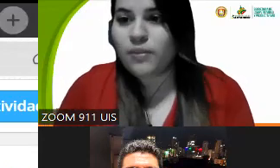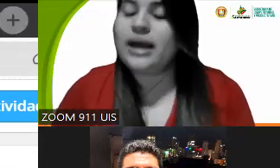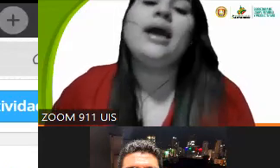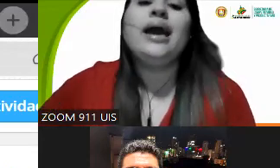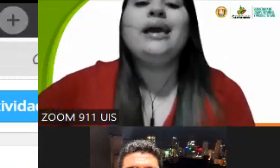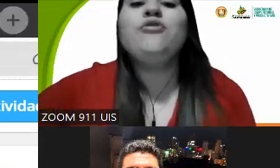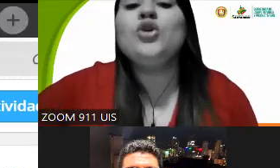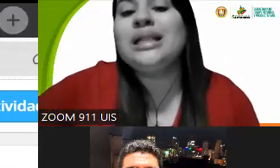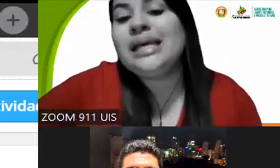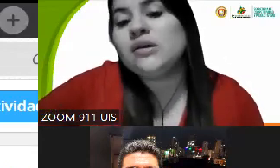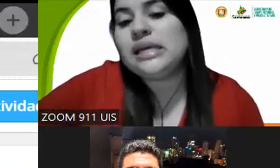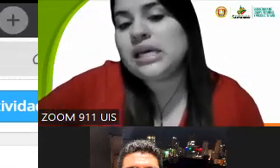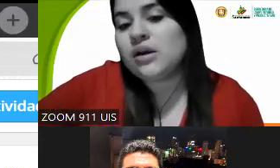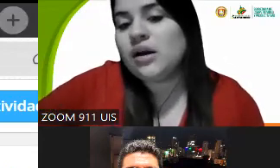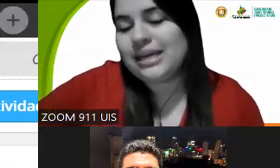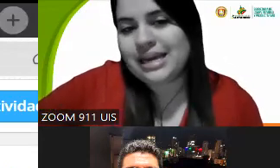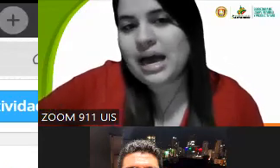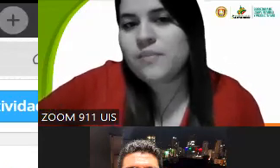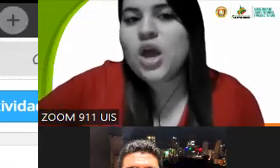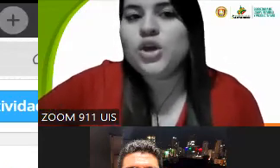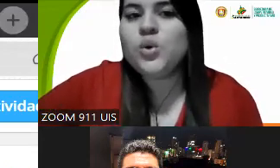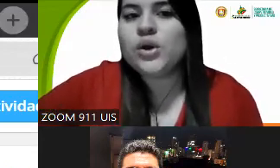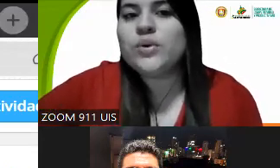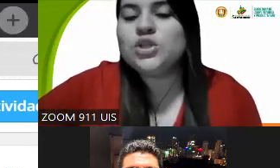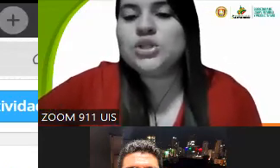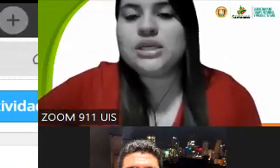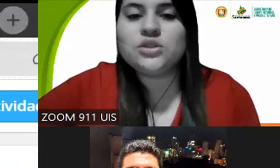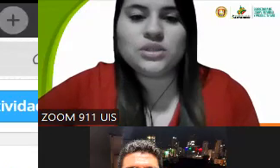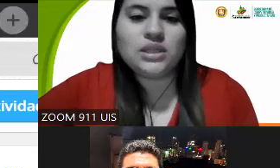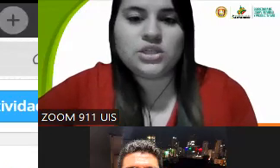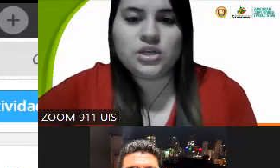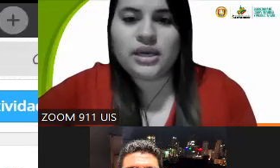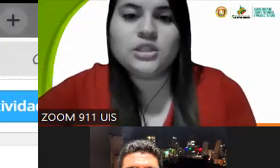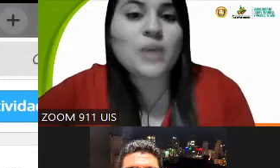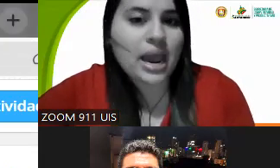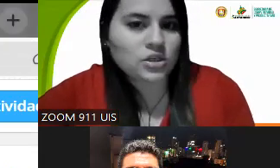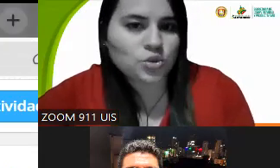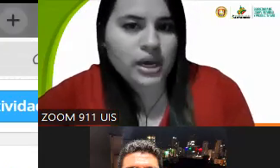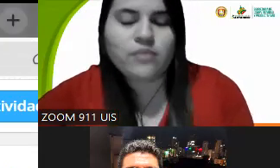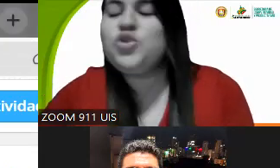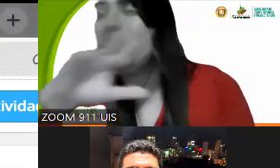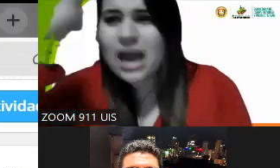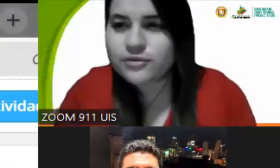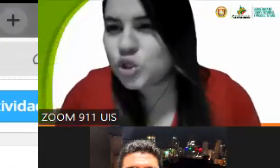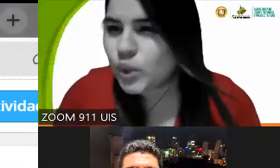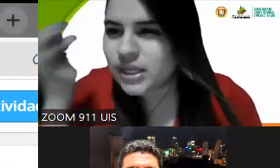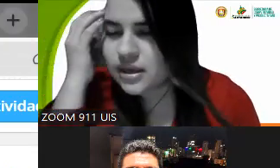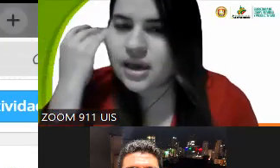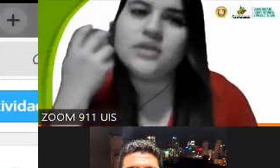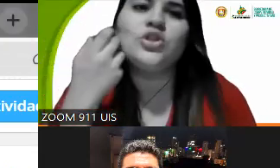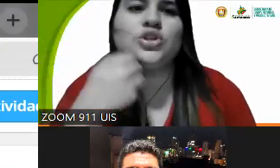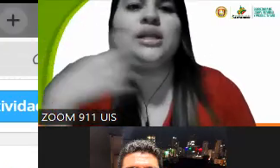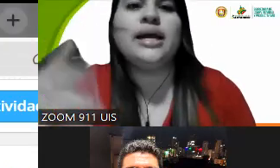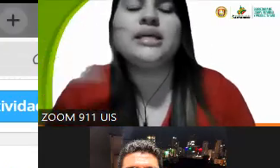to call back? If you click on here on girar, you are going to see the translation in Spanish, okay? You don't have to do